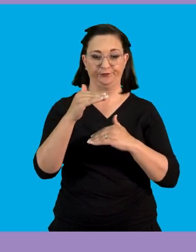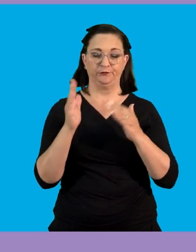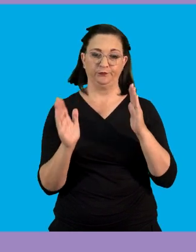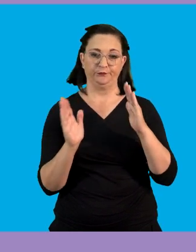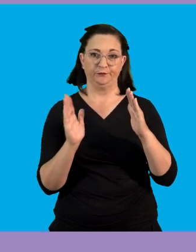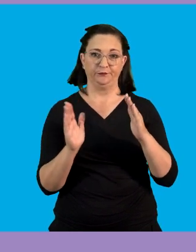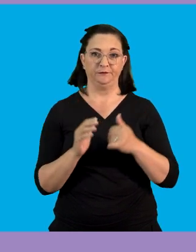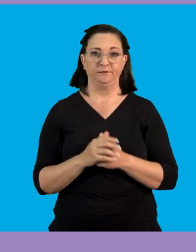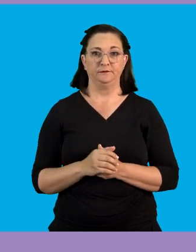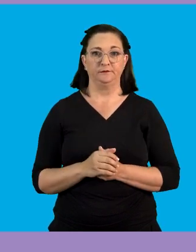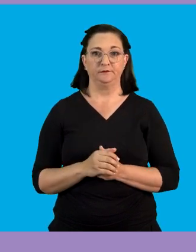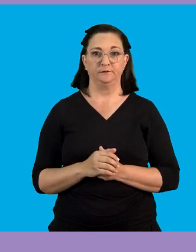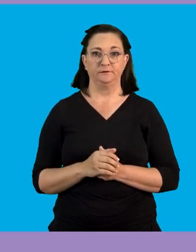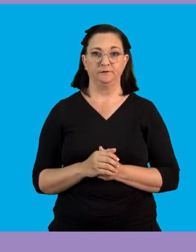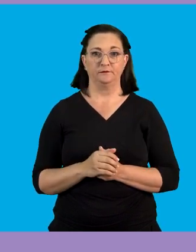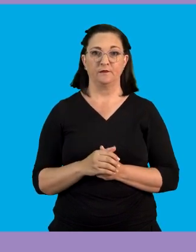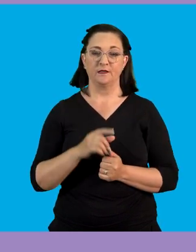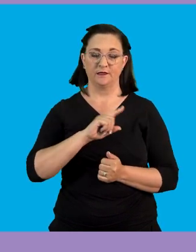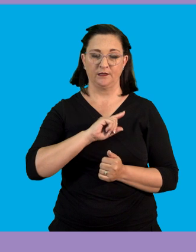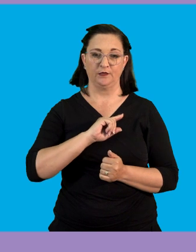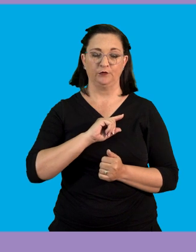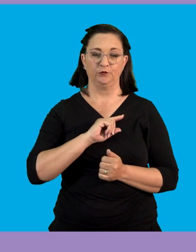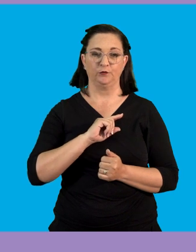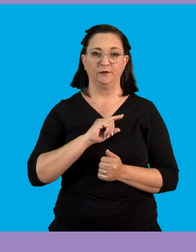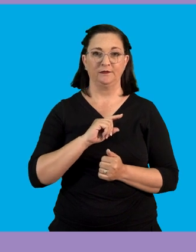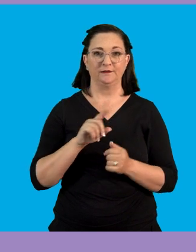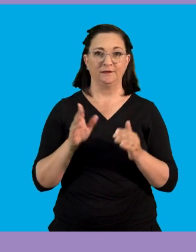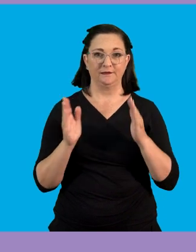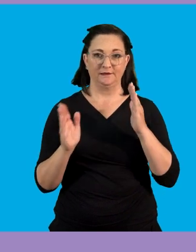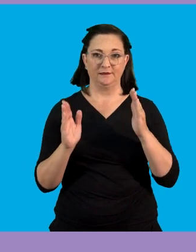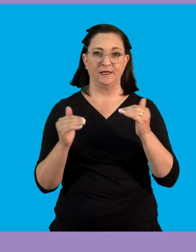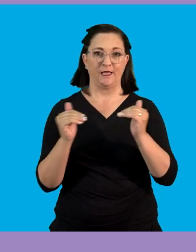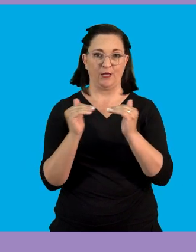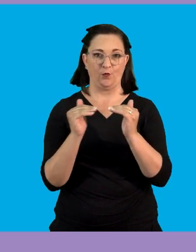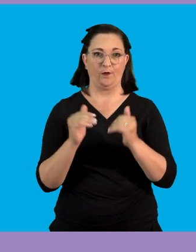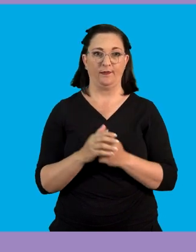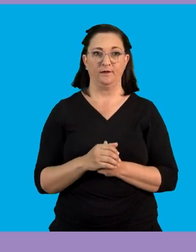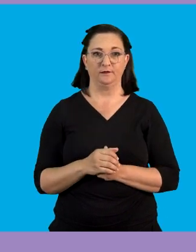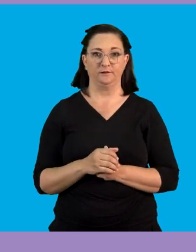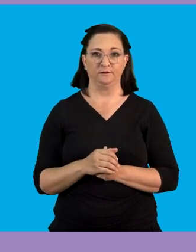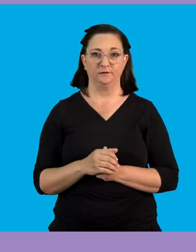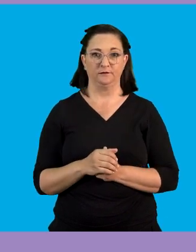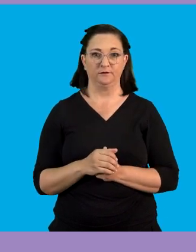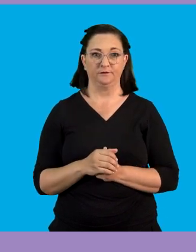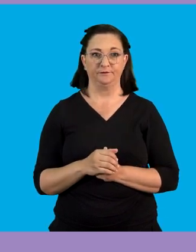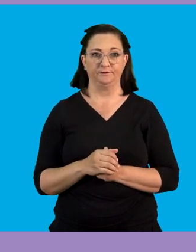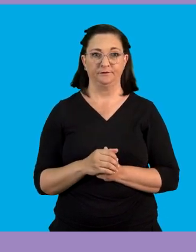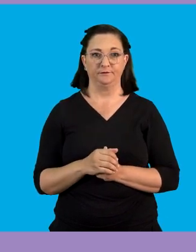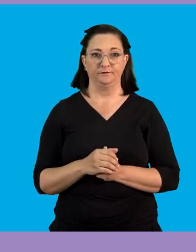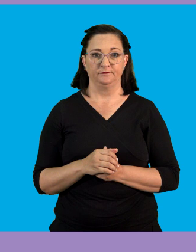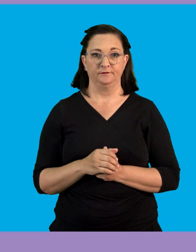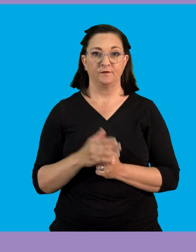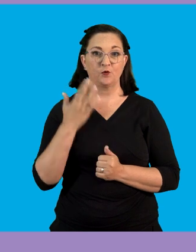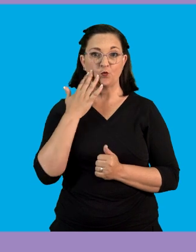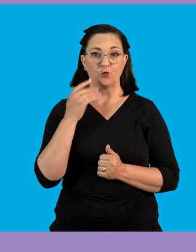a parallelogram. These sides are parallel and all sides are equal. And look at that. And if that is 42 and that